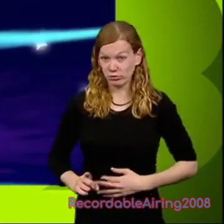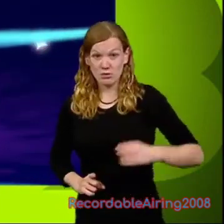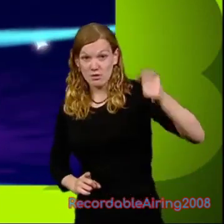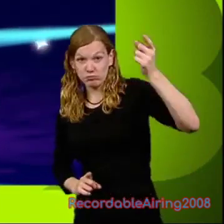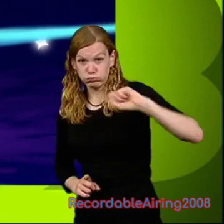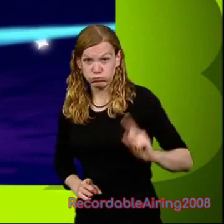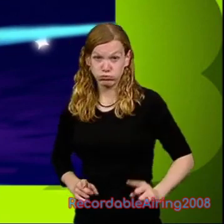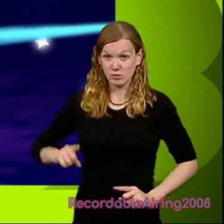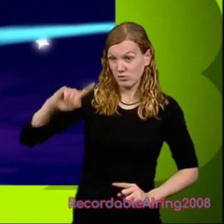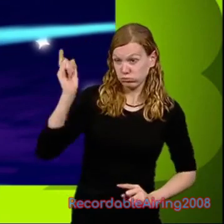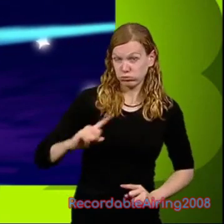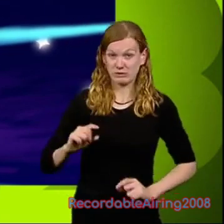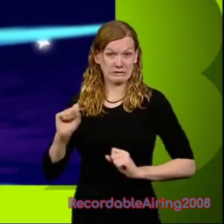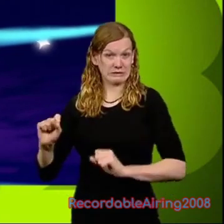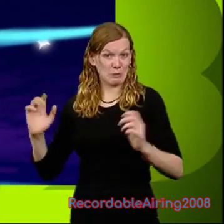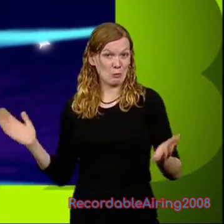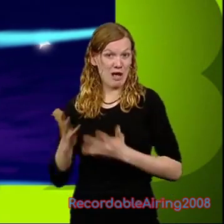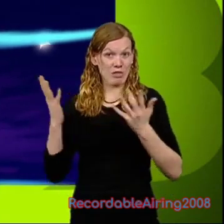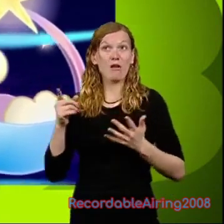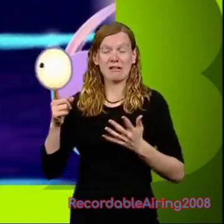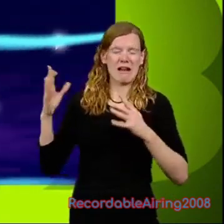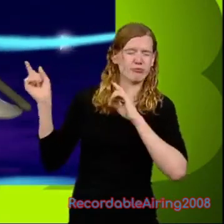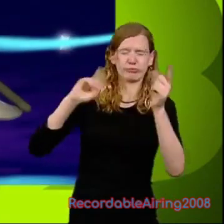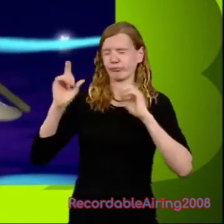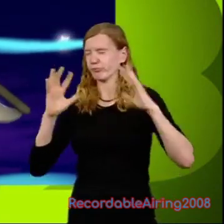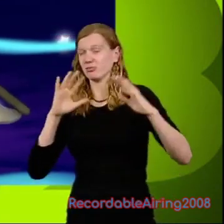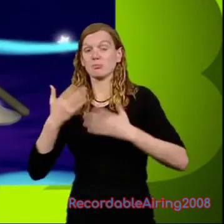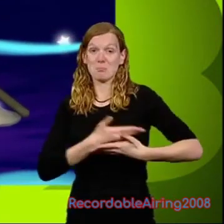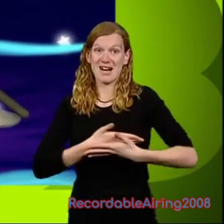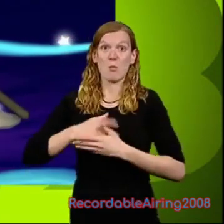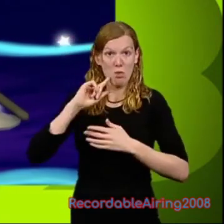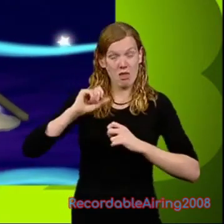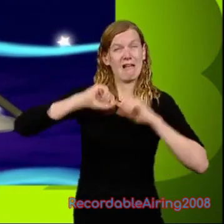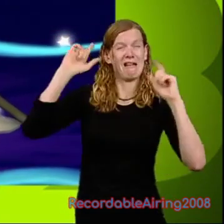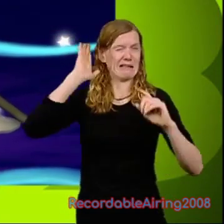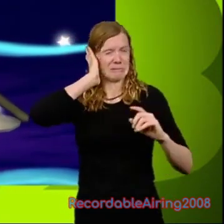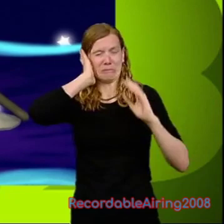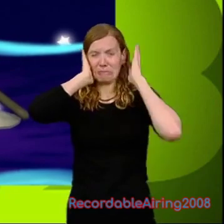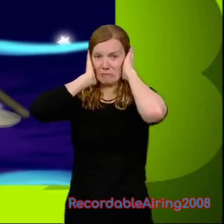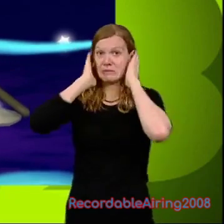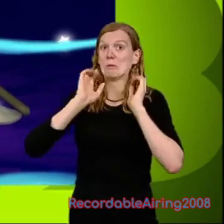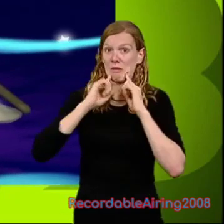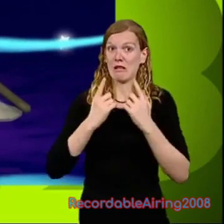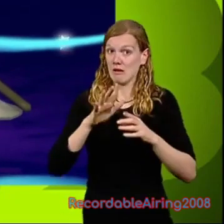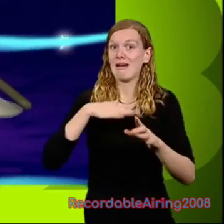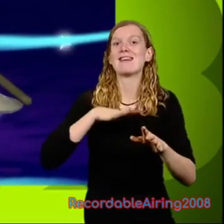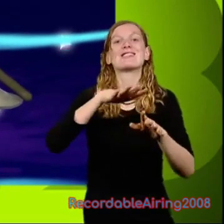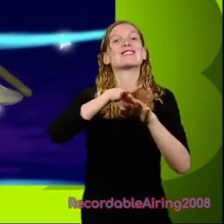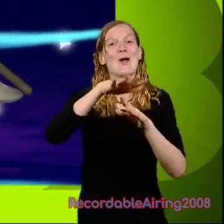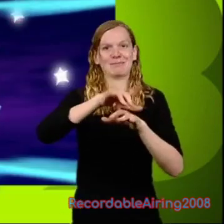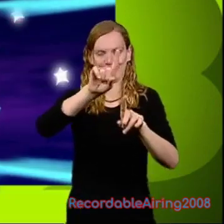baby. And talking of babies, here's a joke for you. What's the quickest way to get an alien baby to